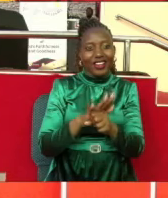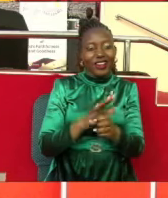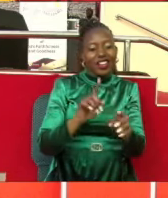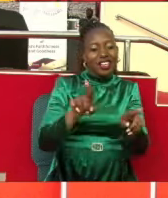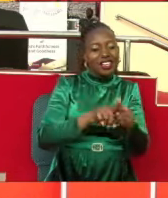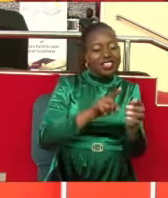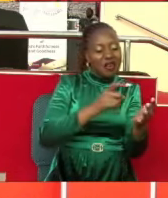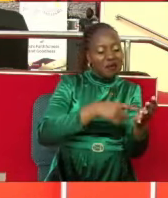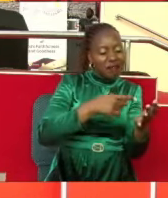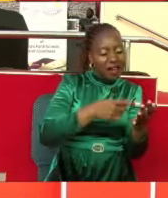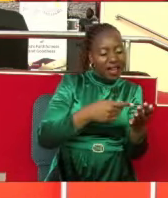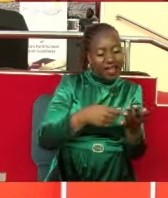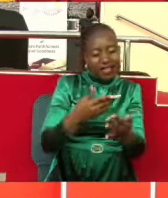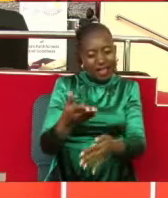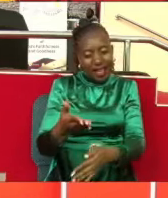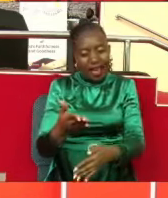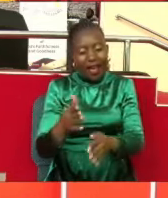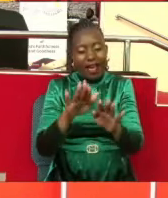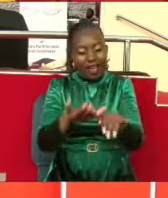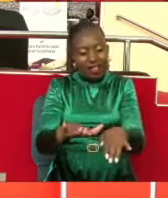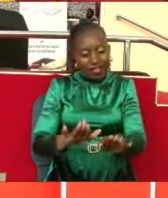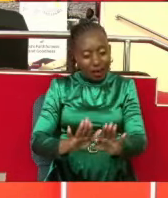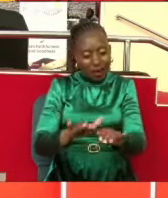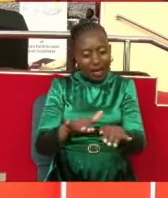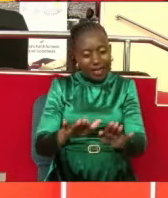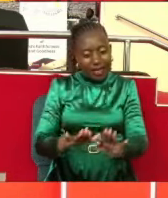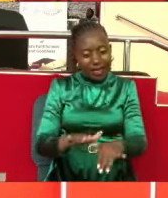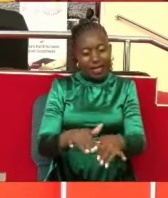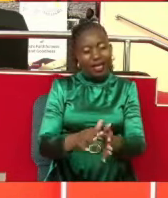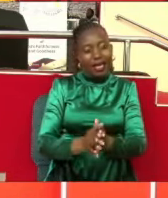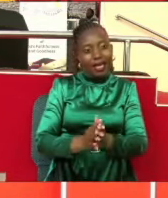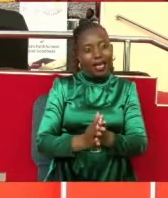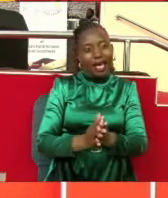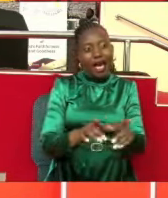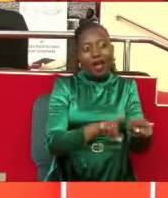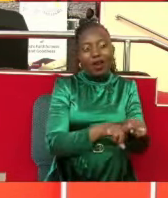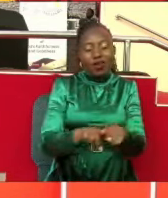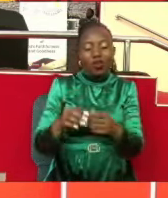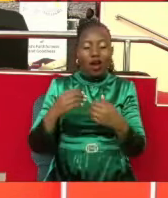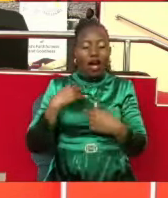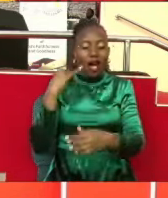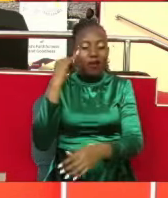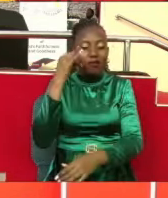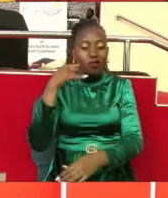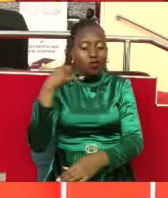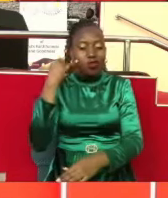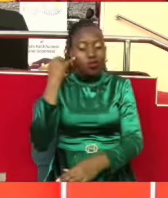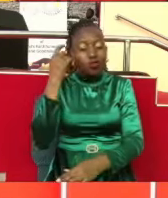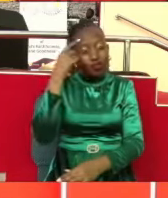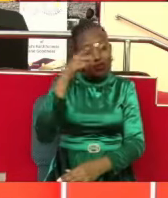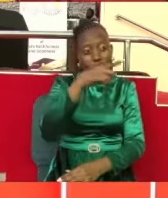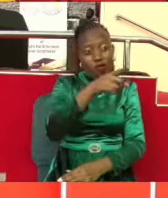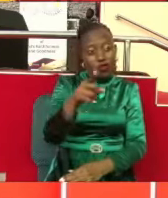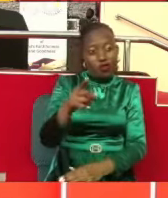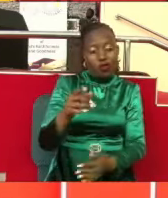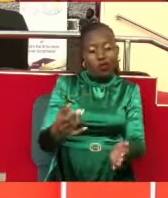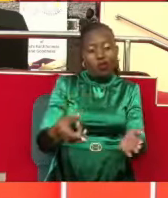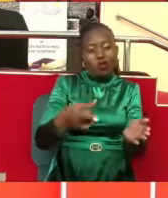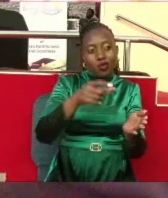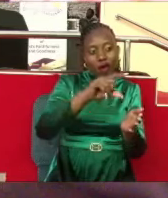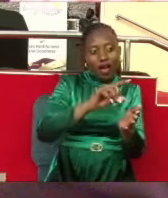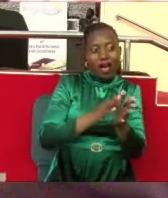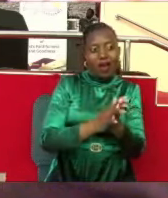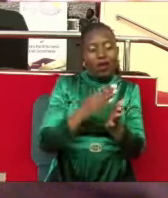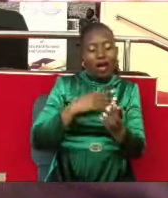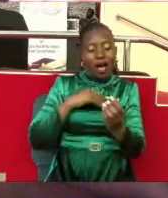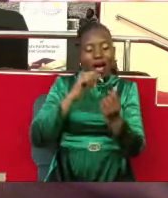has chapos. And when you are through with that one, there is a juice somewhere for you to add. Bada there is an ice cream somewhere